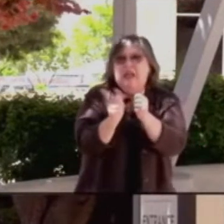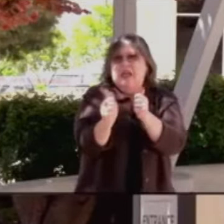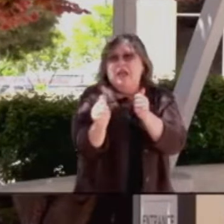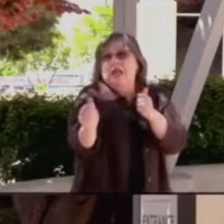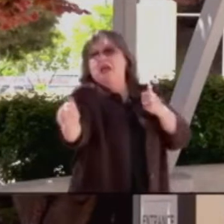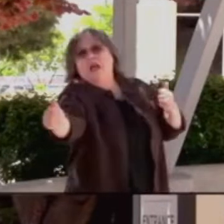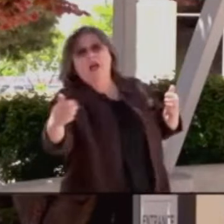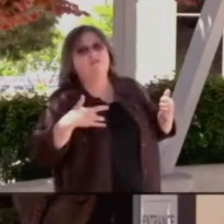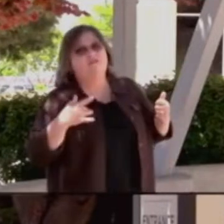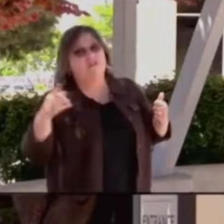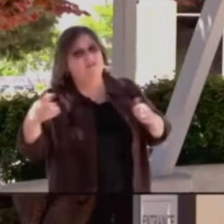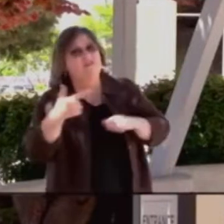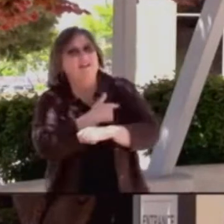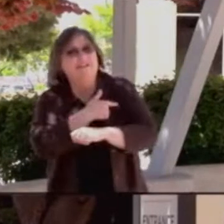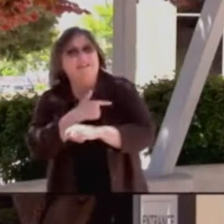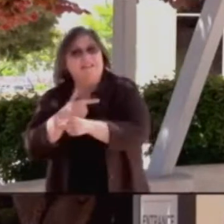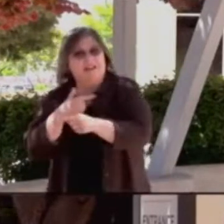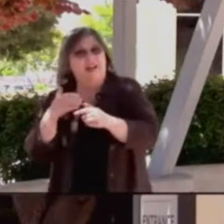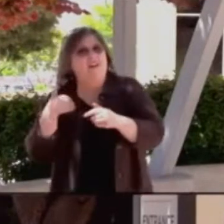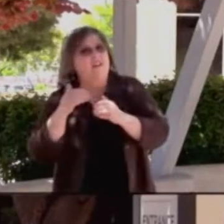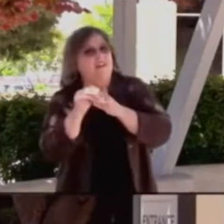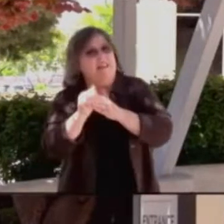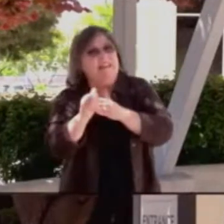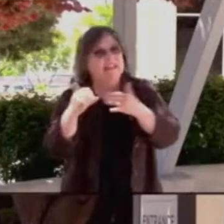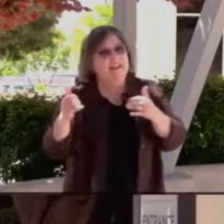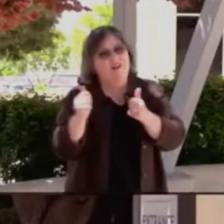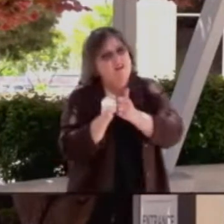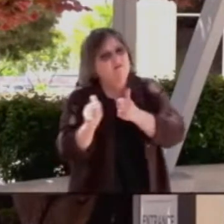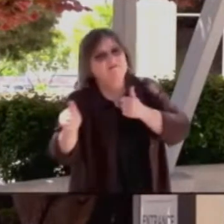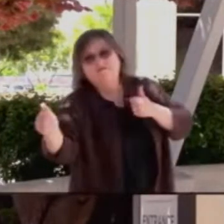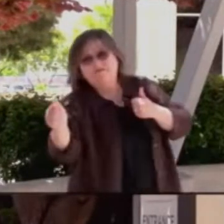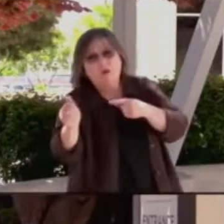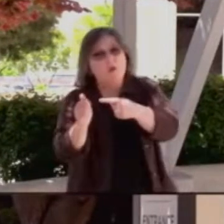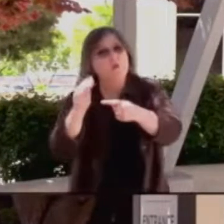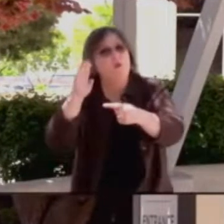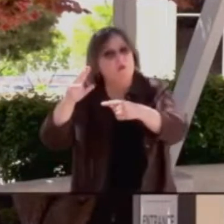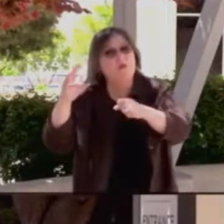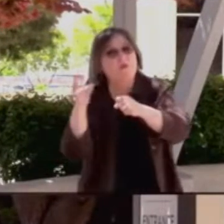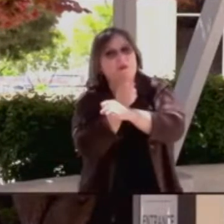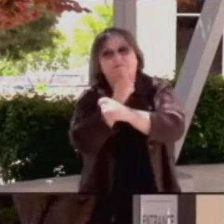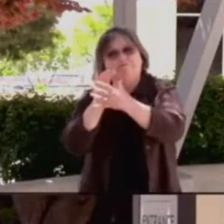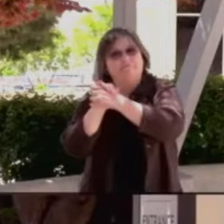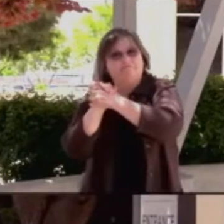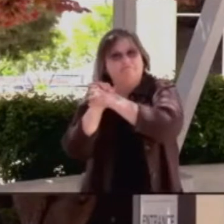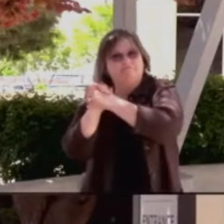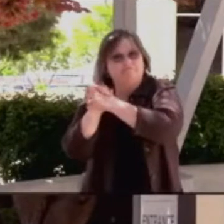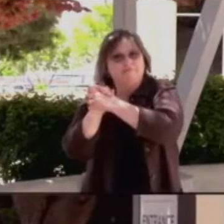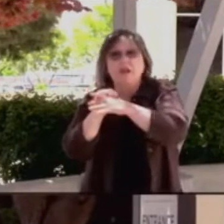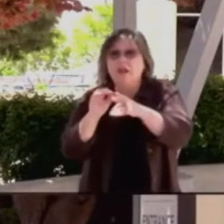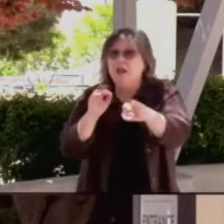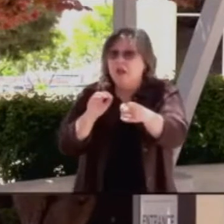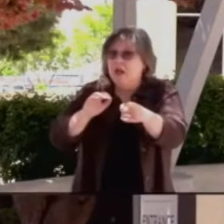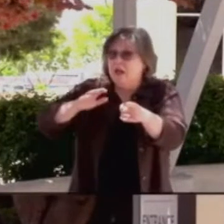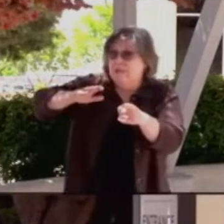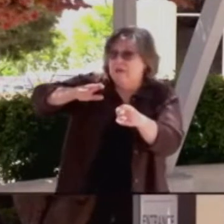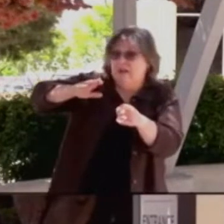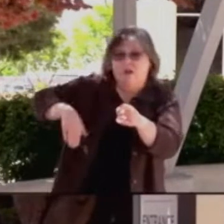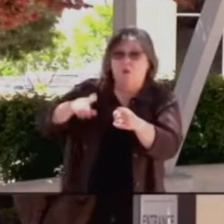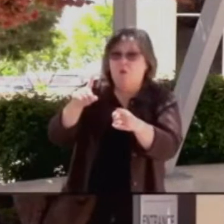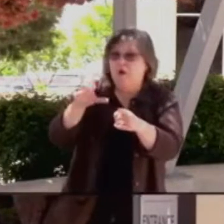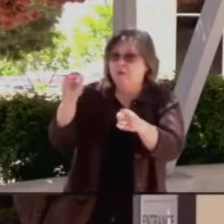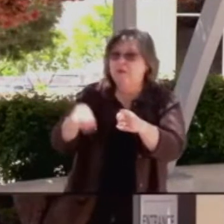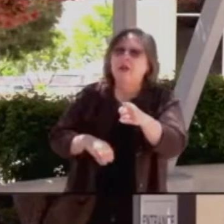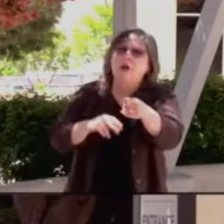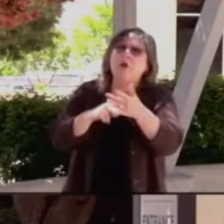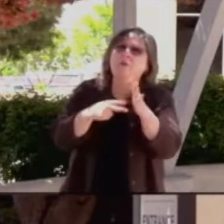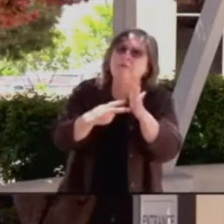of course, we need everyone who's eligible to get vaccinated, who's eligible to be vaccinated, to go on and